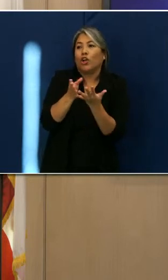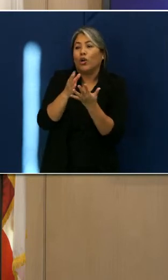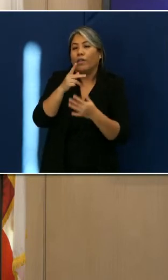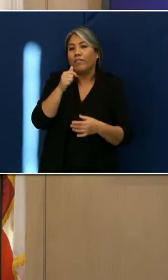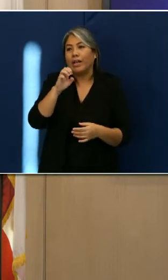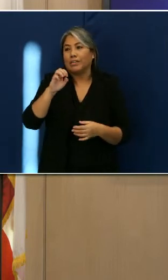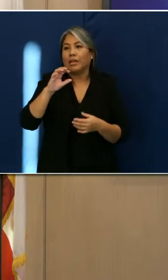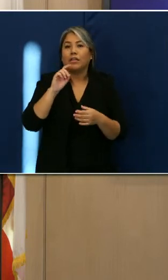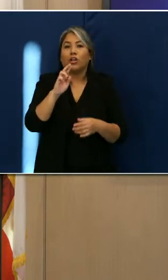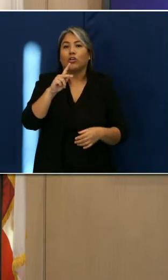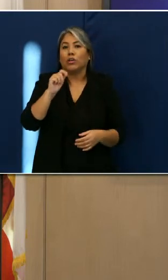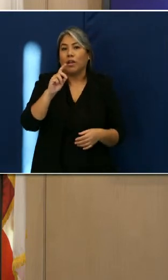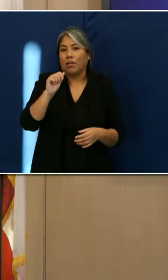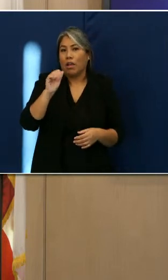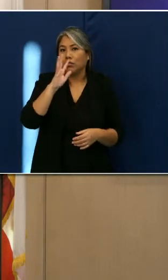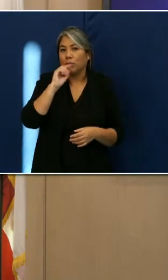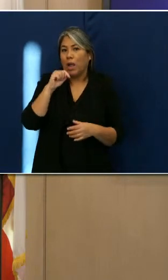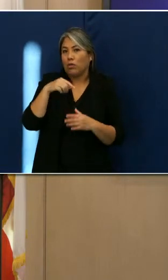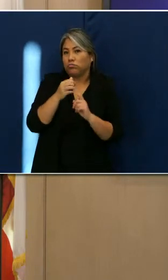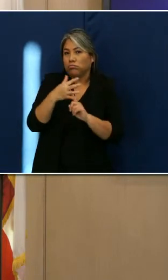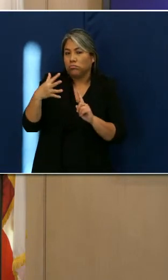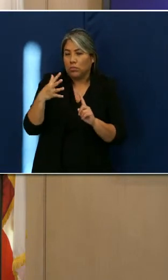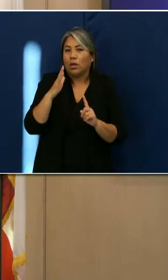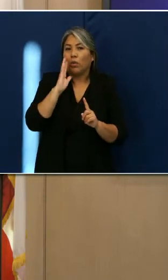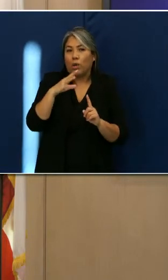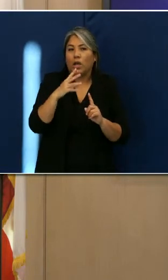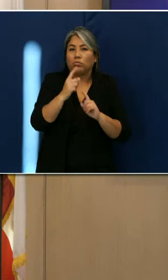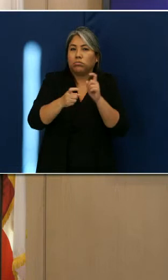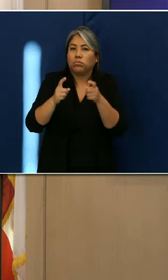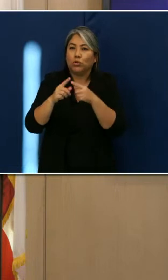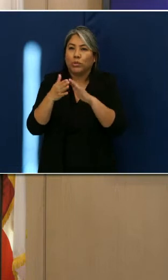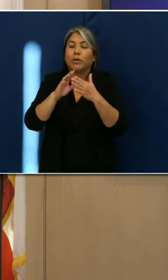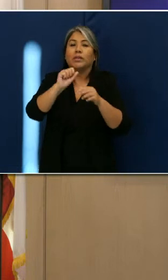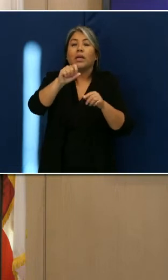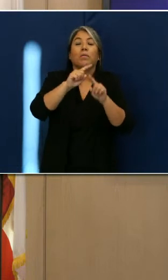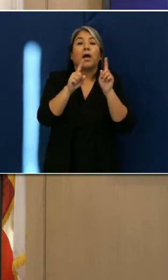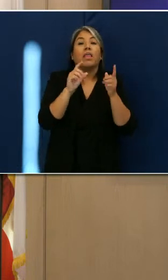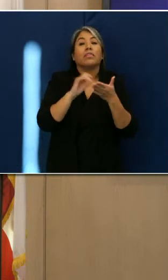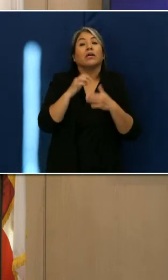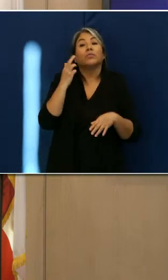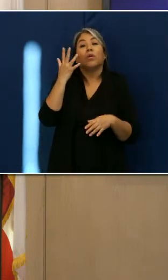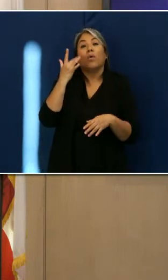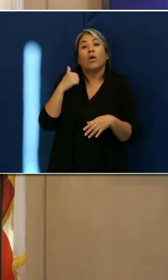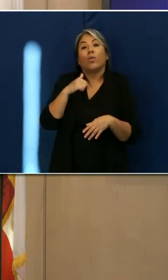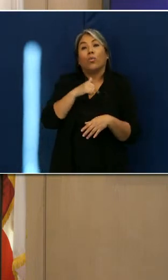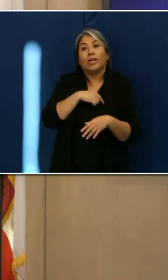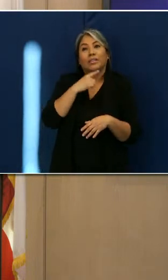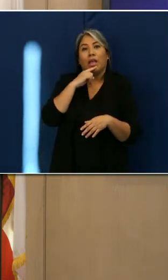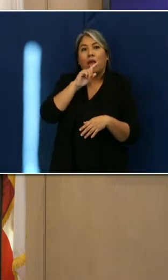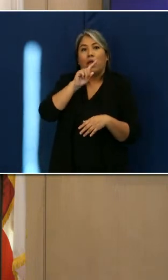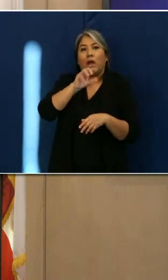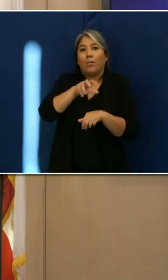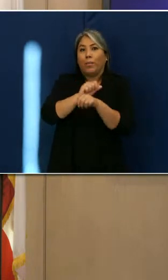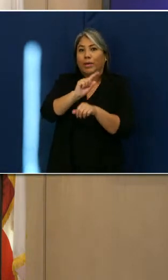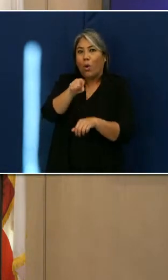Kadakia talked about. We get out more into the community. But that is the reason why we moved to the by appointment for those